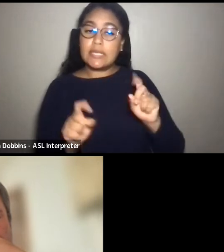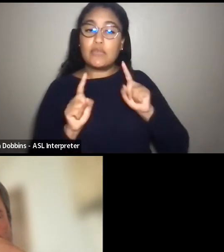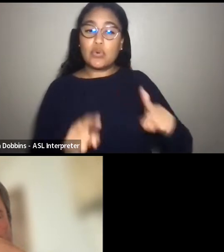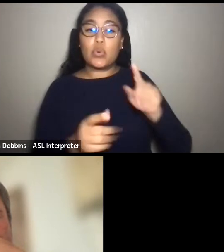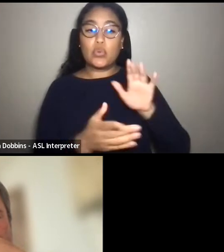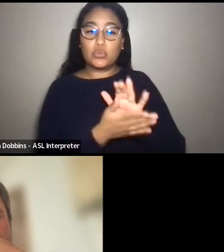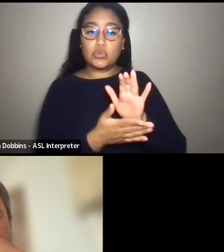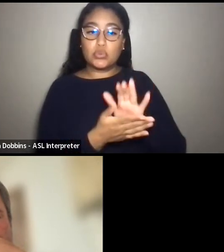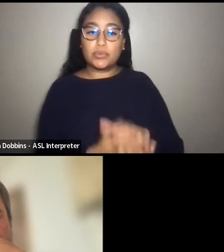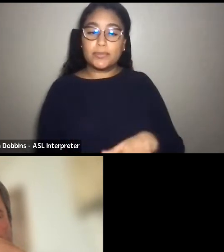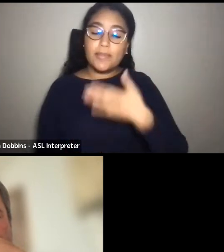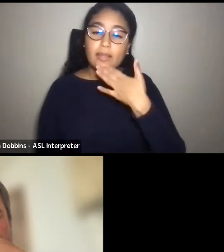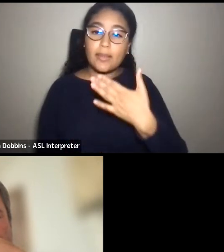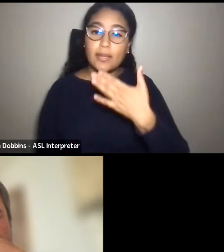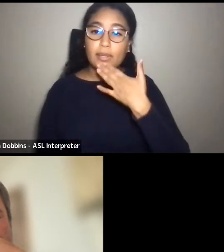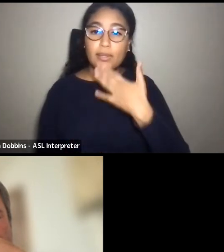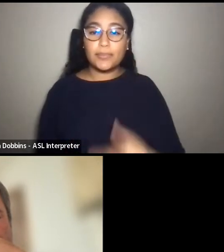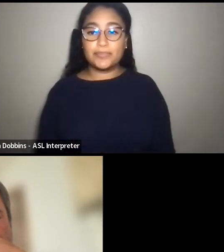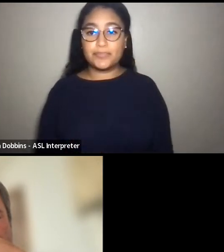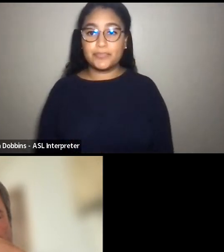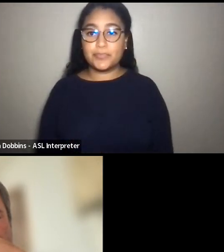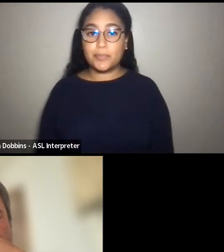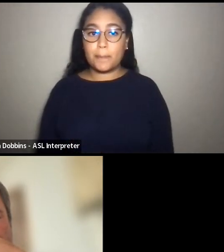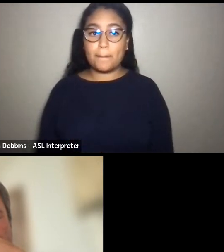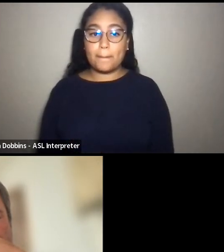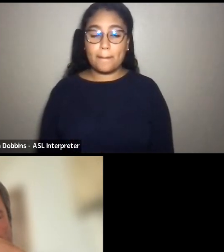Thank you. Thank you.